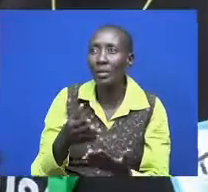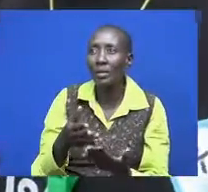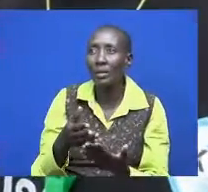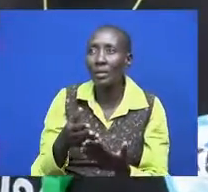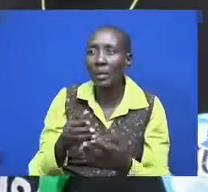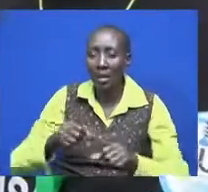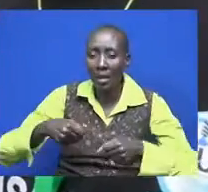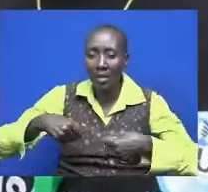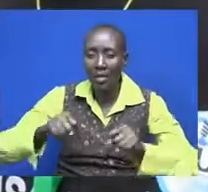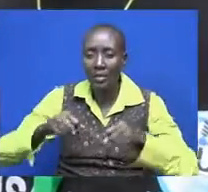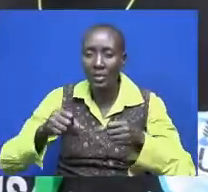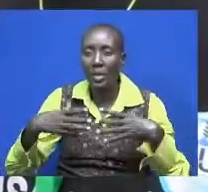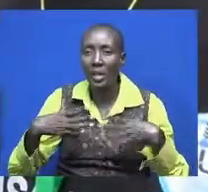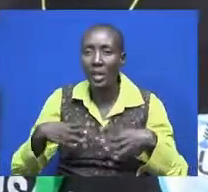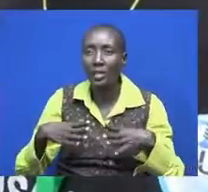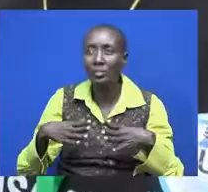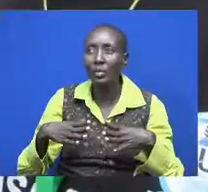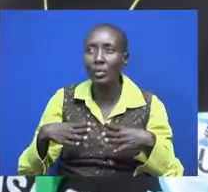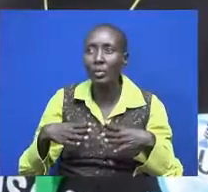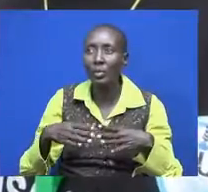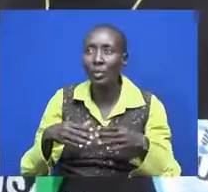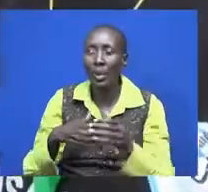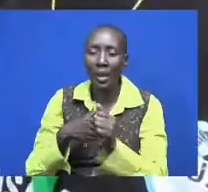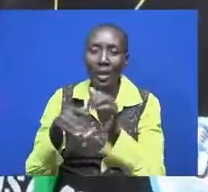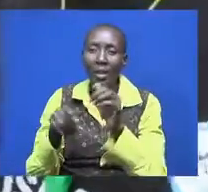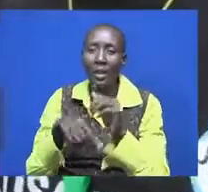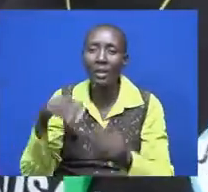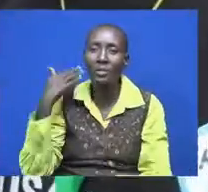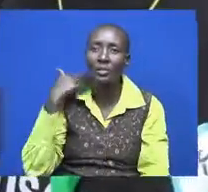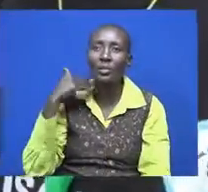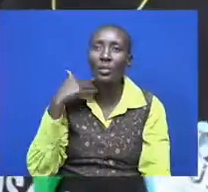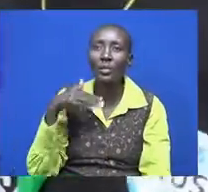border people are killing us. They are stealing from us.